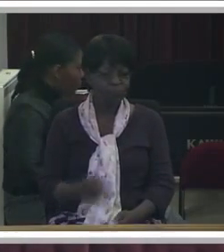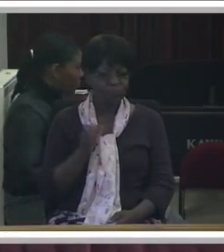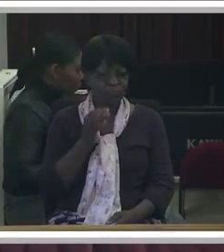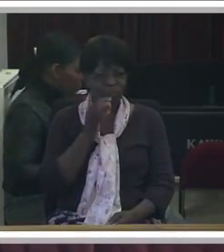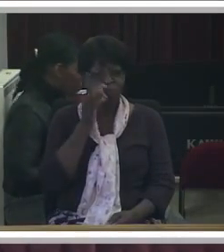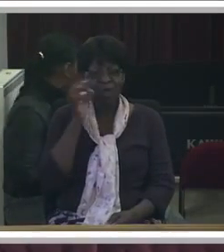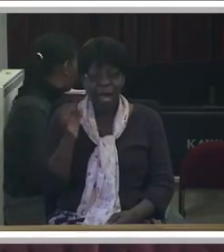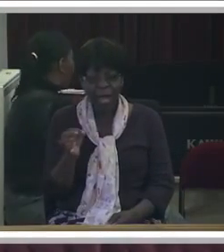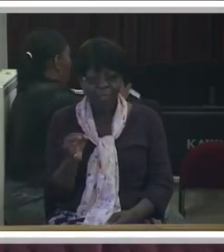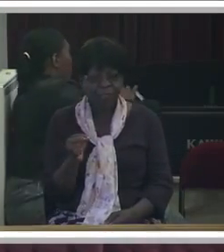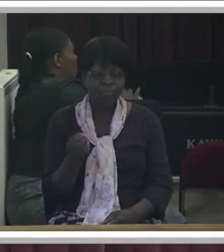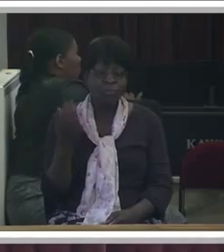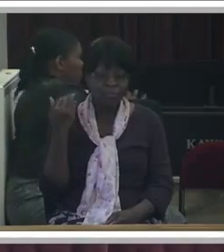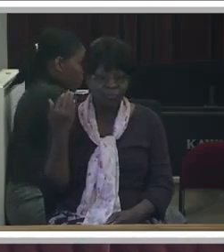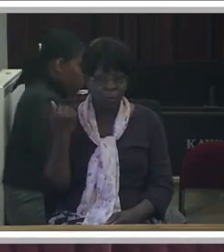it.